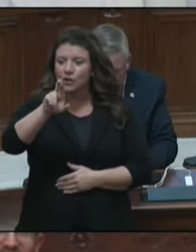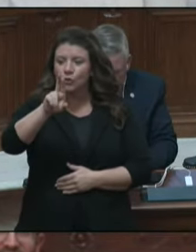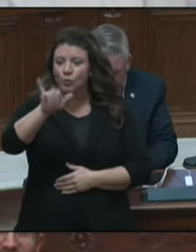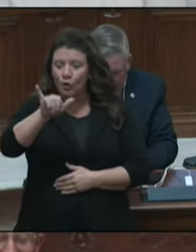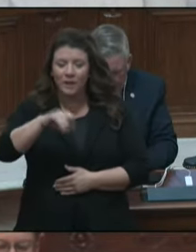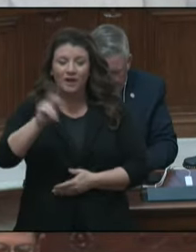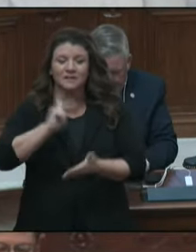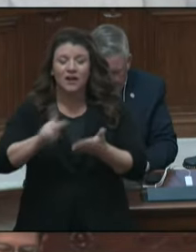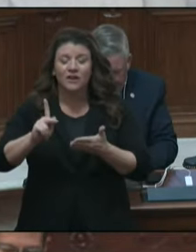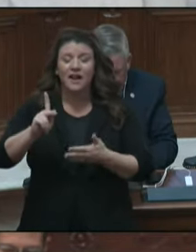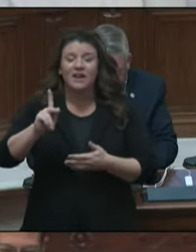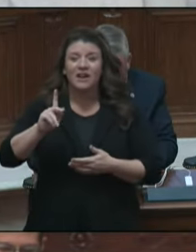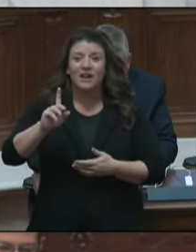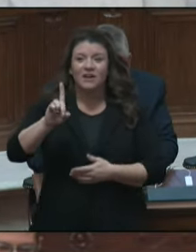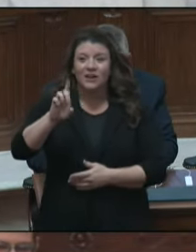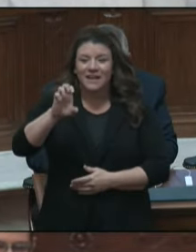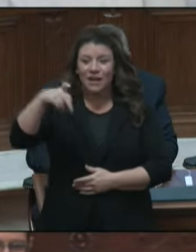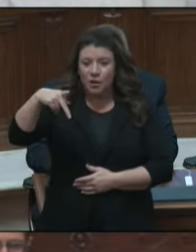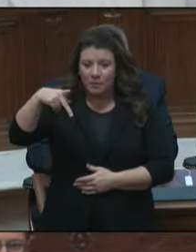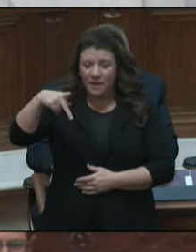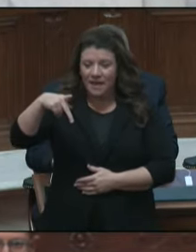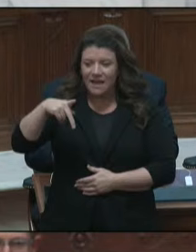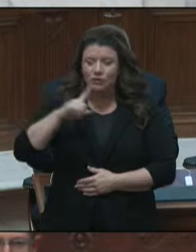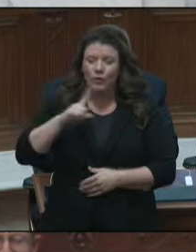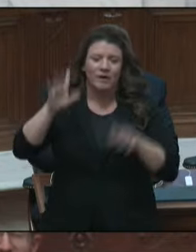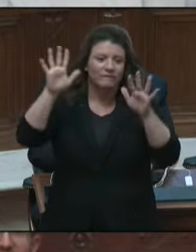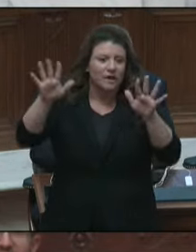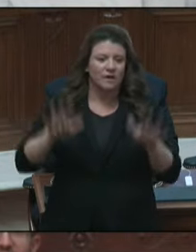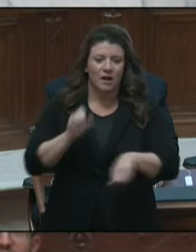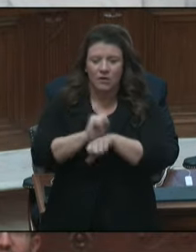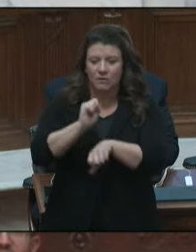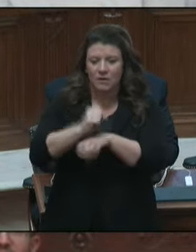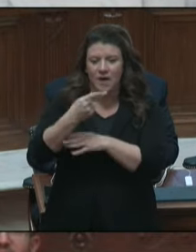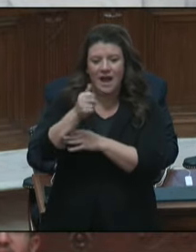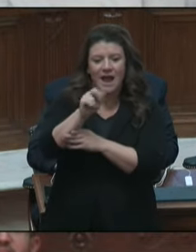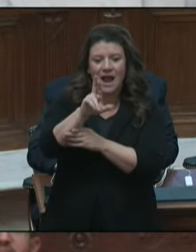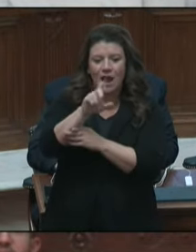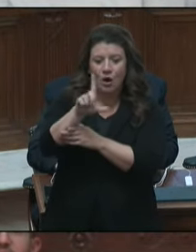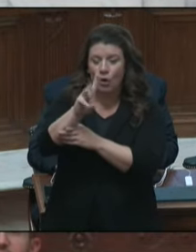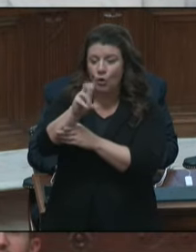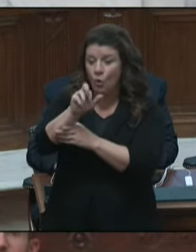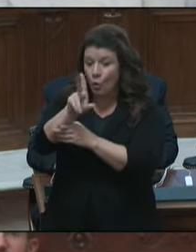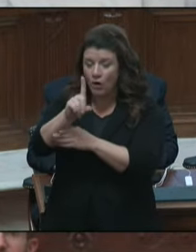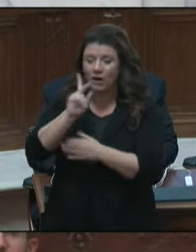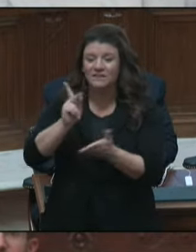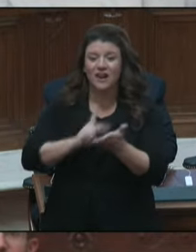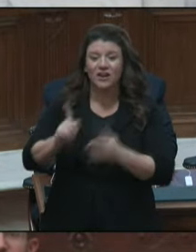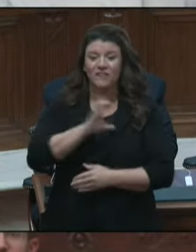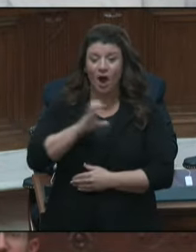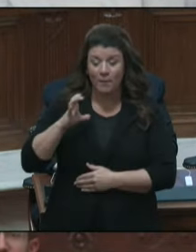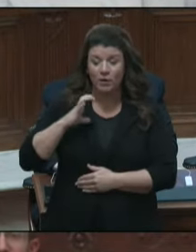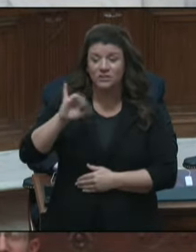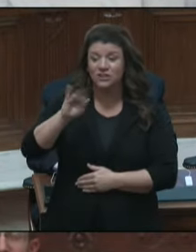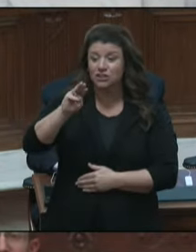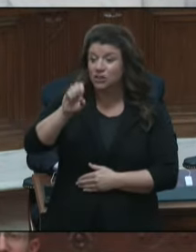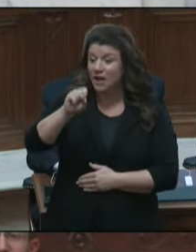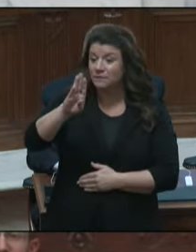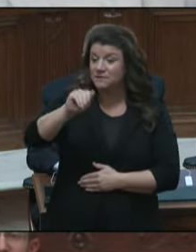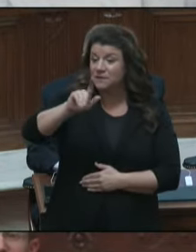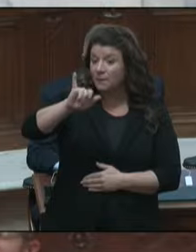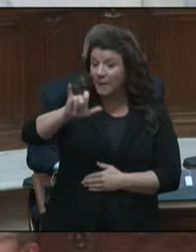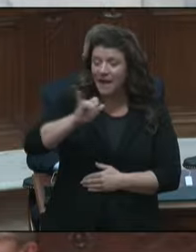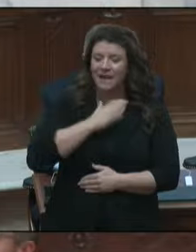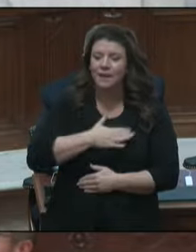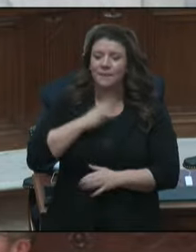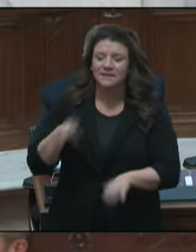Our Secretary of our DEP, who's doing a phenomenal job, Harold Ward. And our Secretary of Commerce, James Bailey.